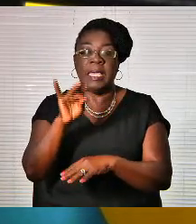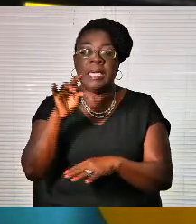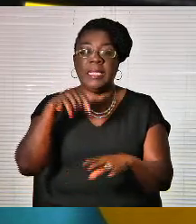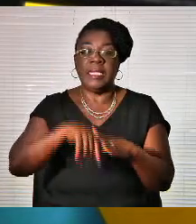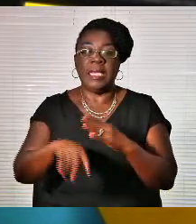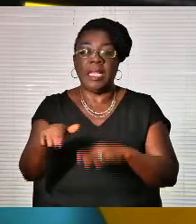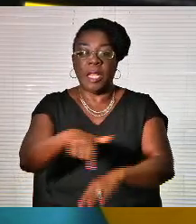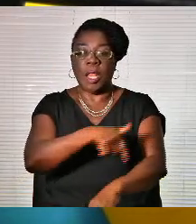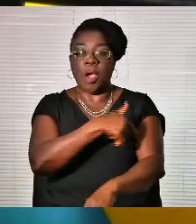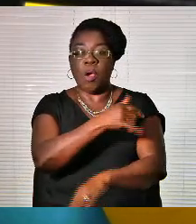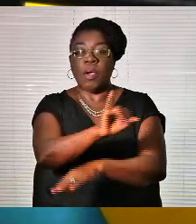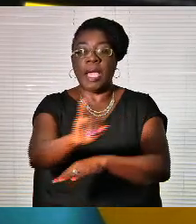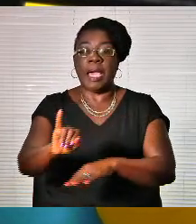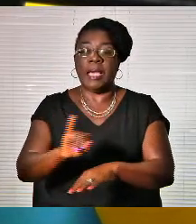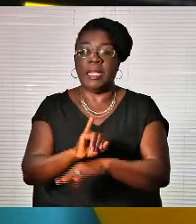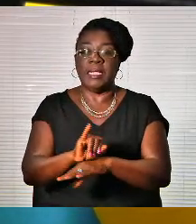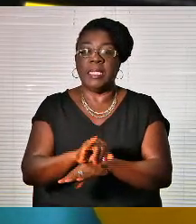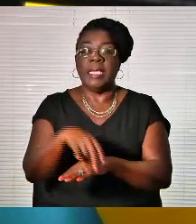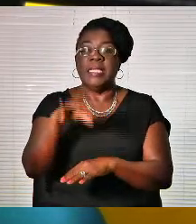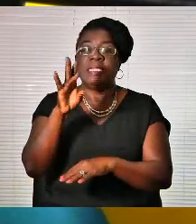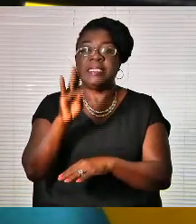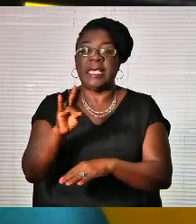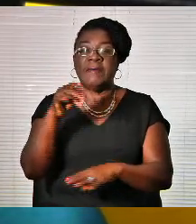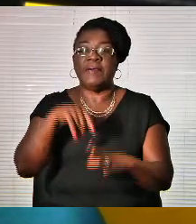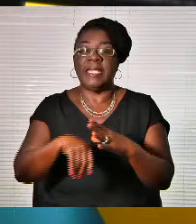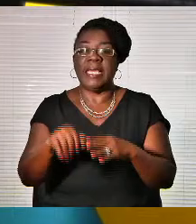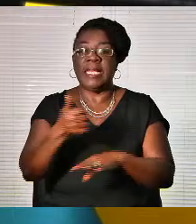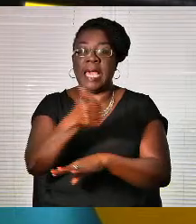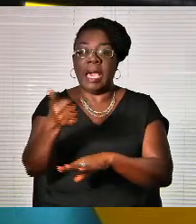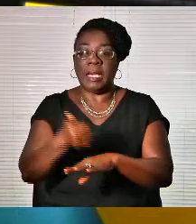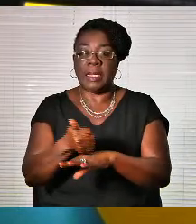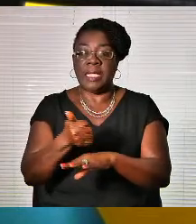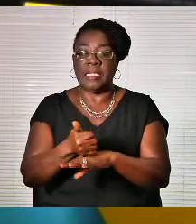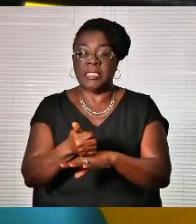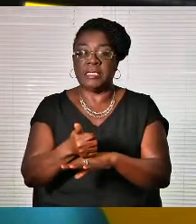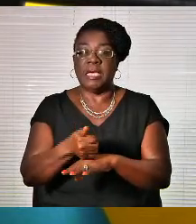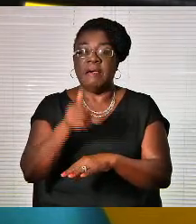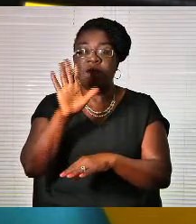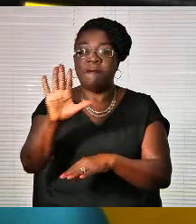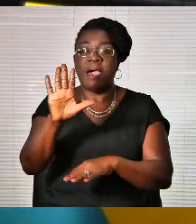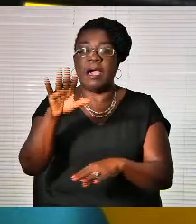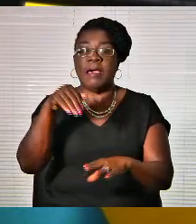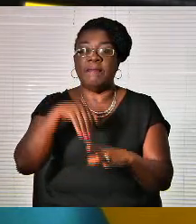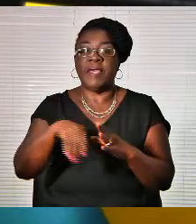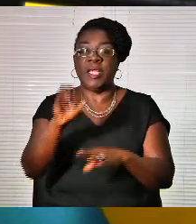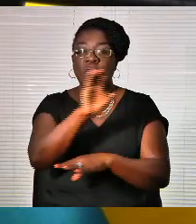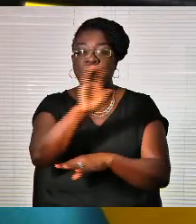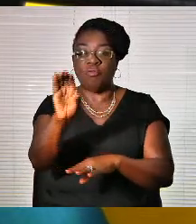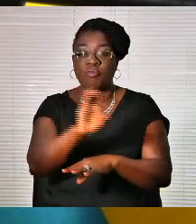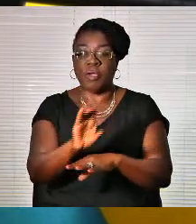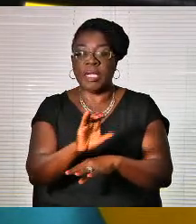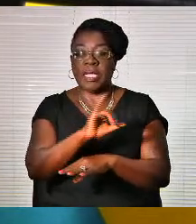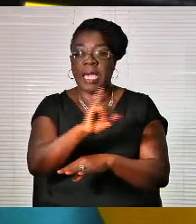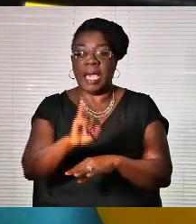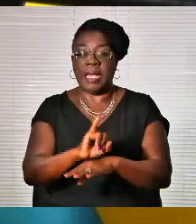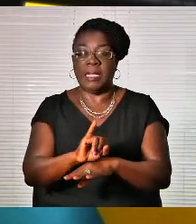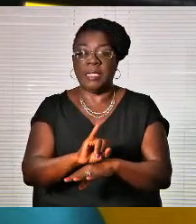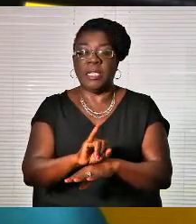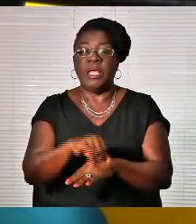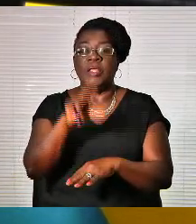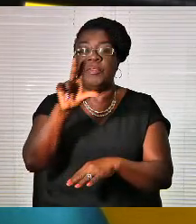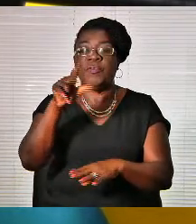in Long Island, 7 in Acklands, 5 in Crooked Island, 3